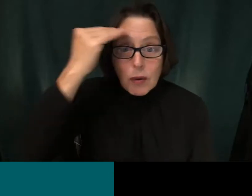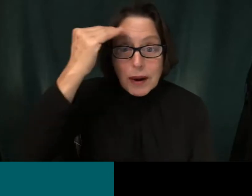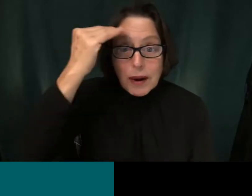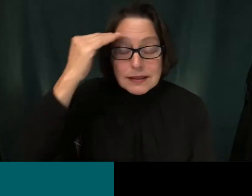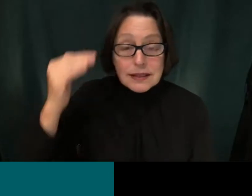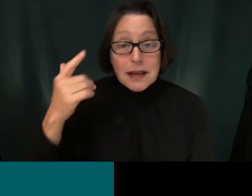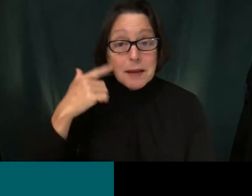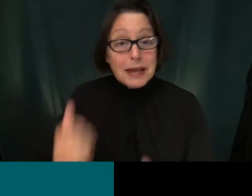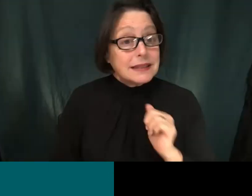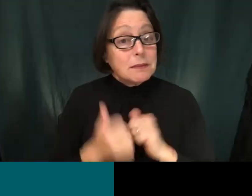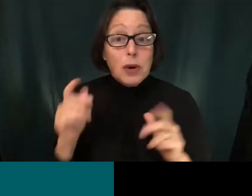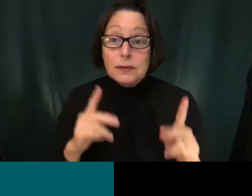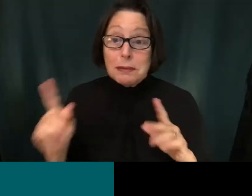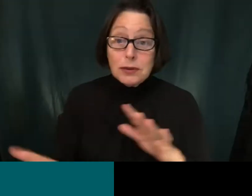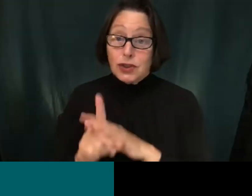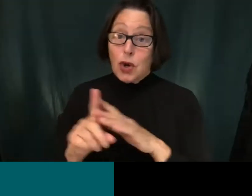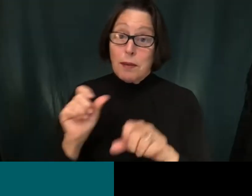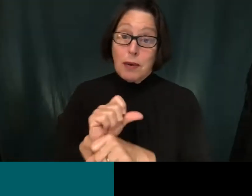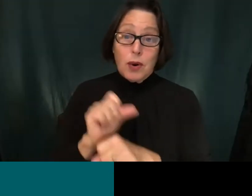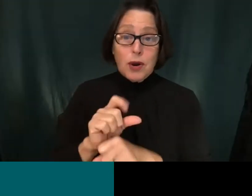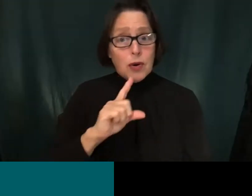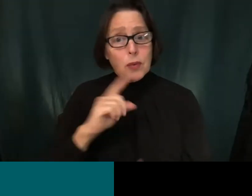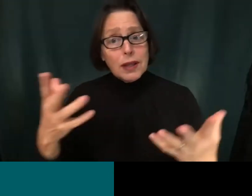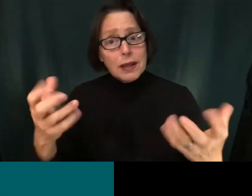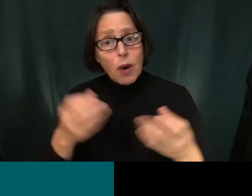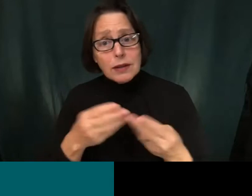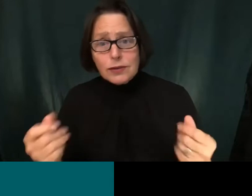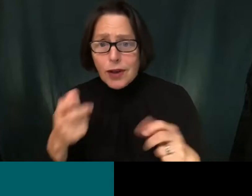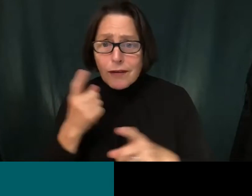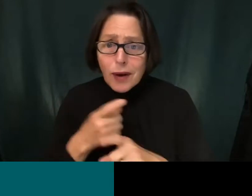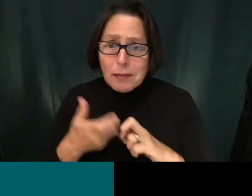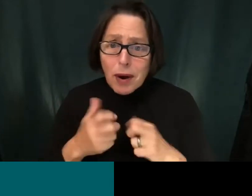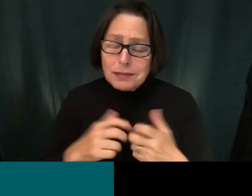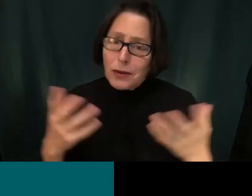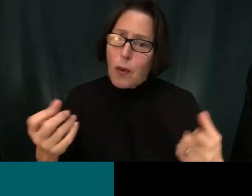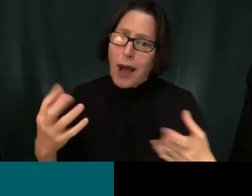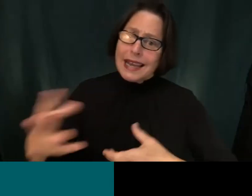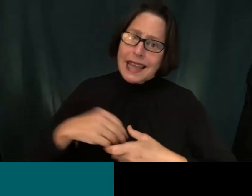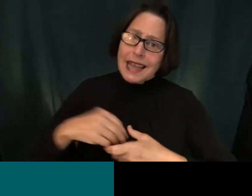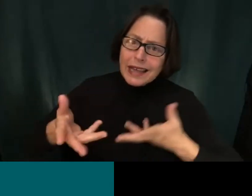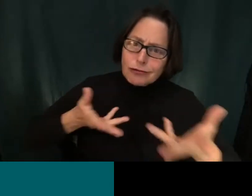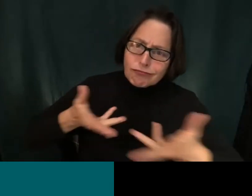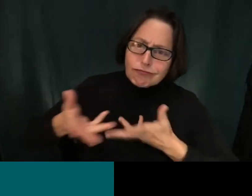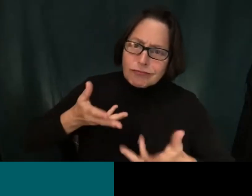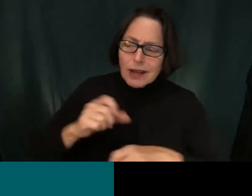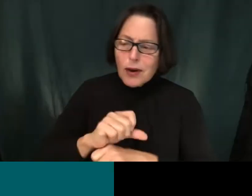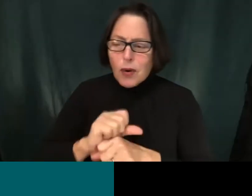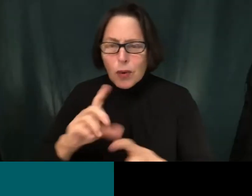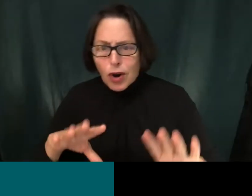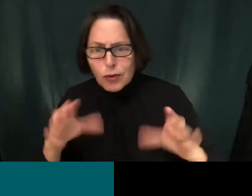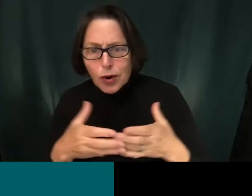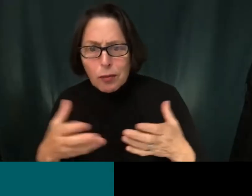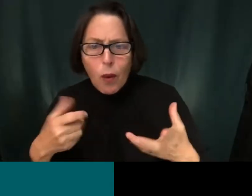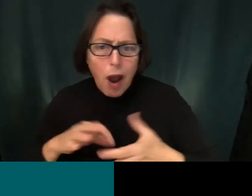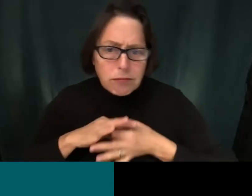most people come to work really wanting to solve the right problems, to have an engaged, workforce, to